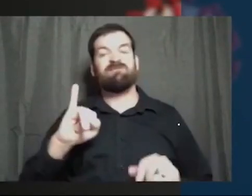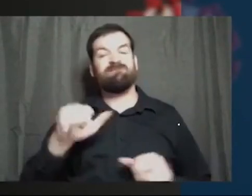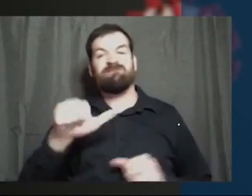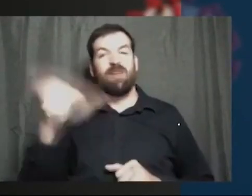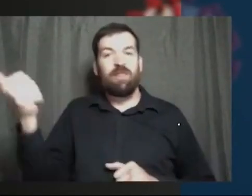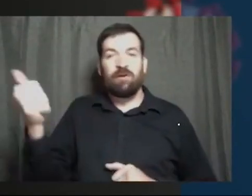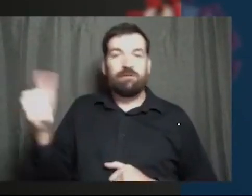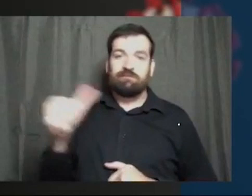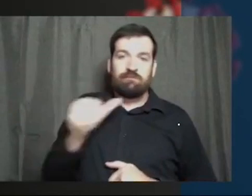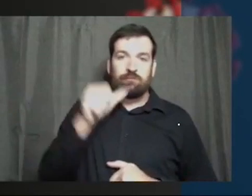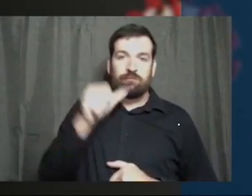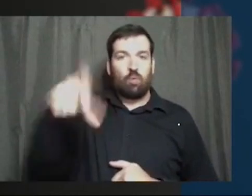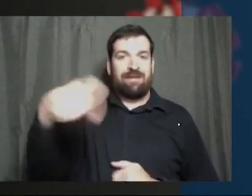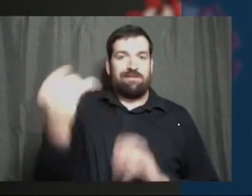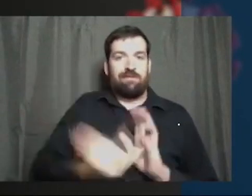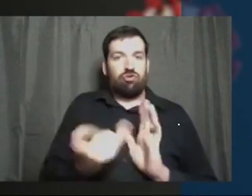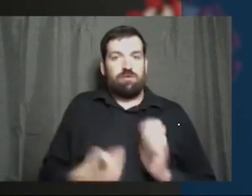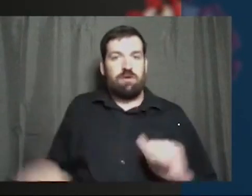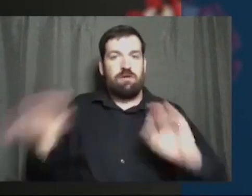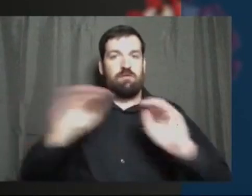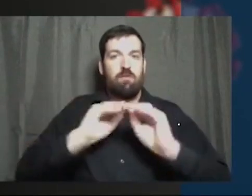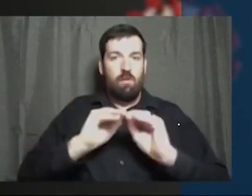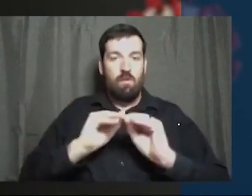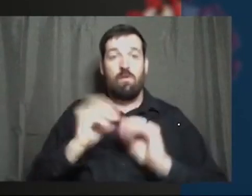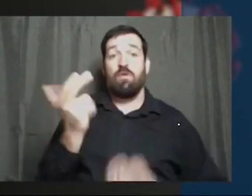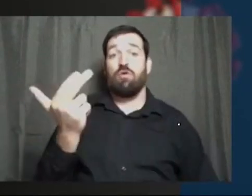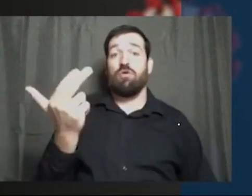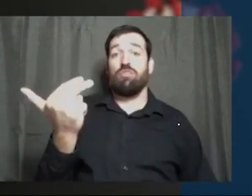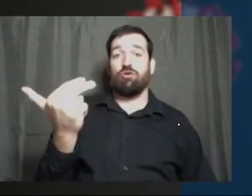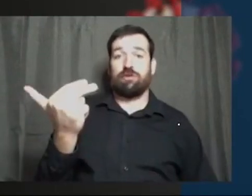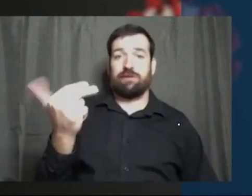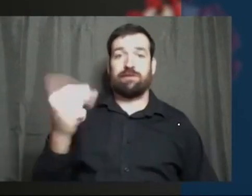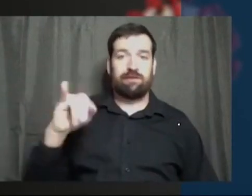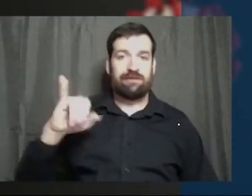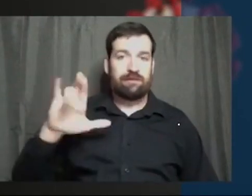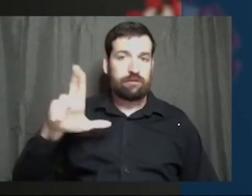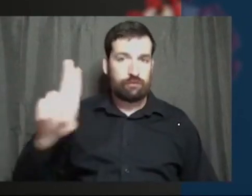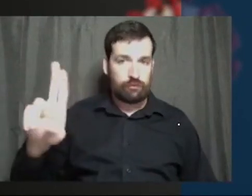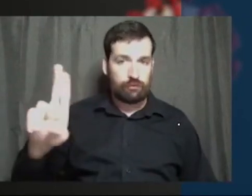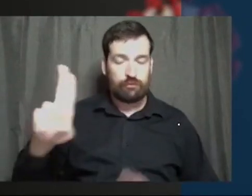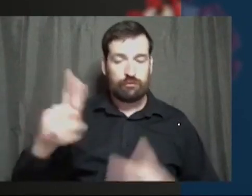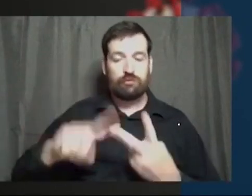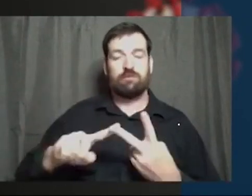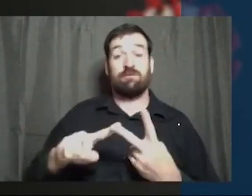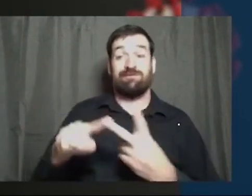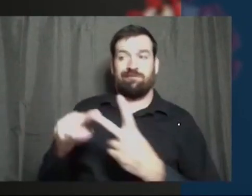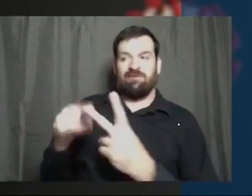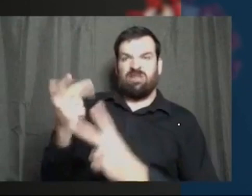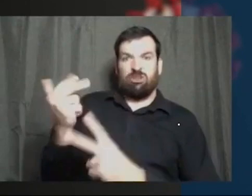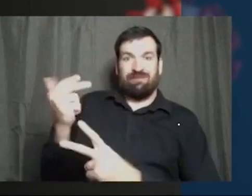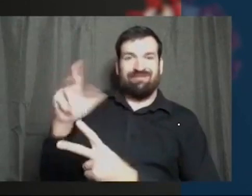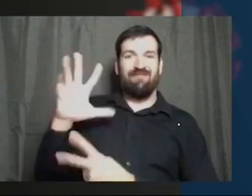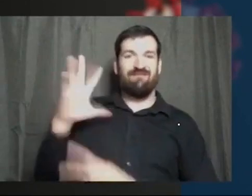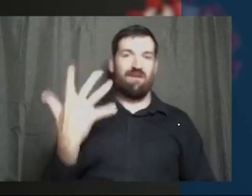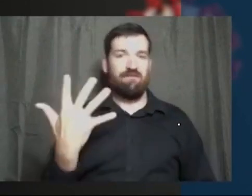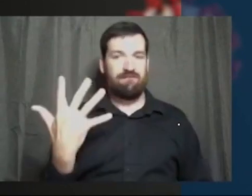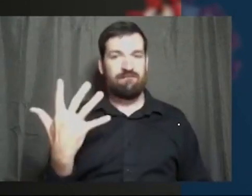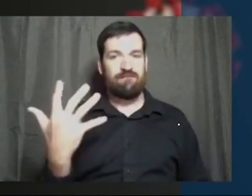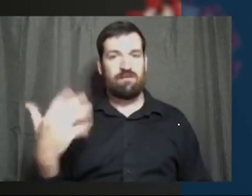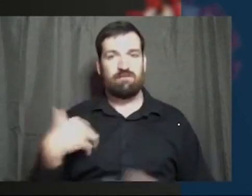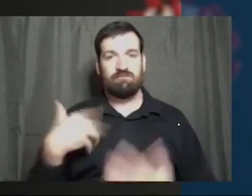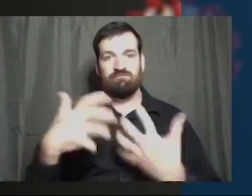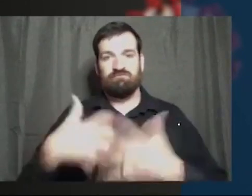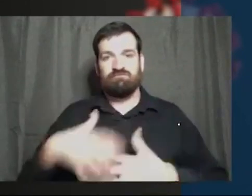isolation. And then we have 13 patients in the ICU, and then 5 of those on ventilators. And then across Kansas, we